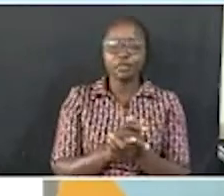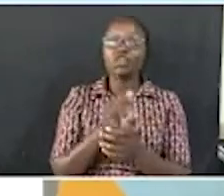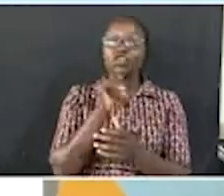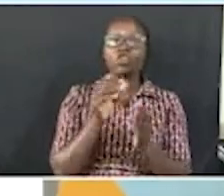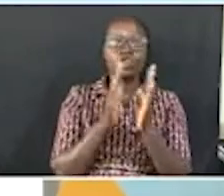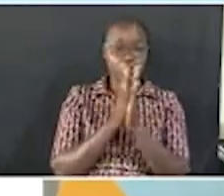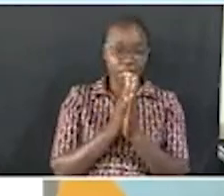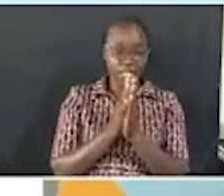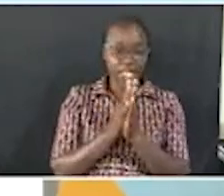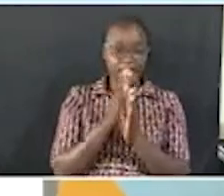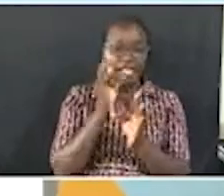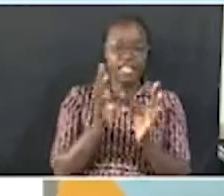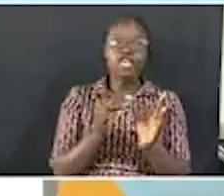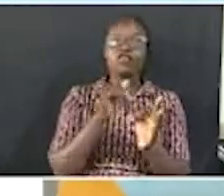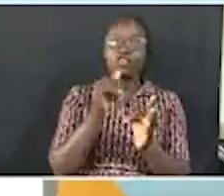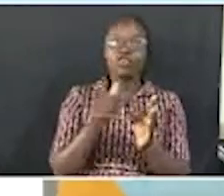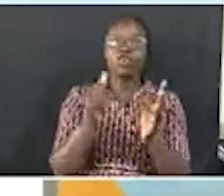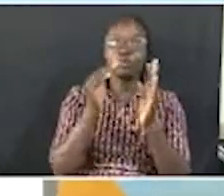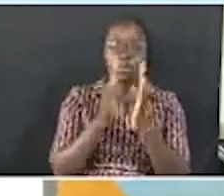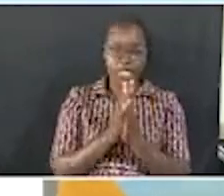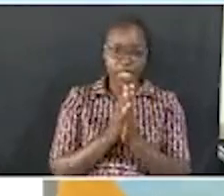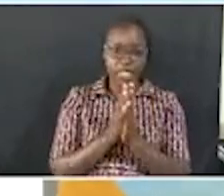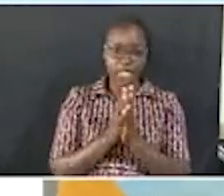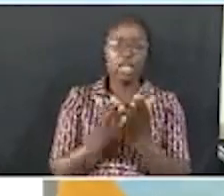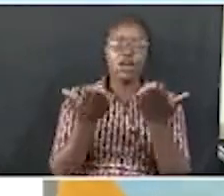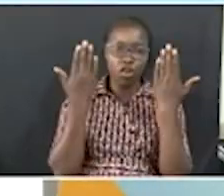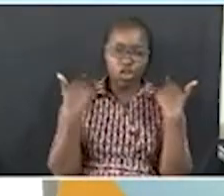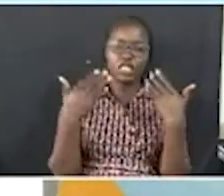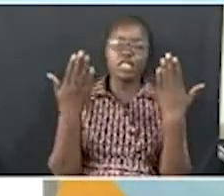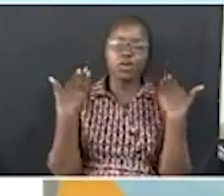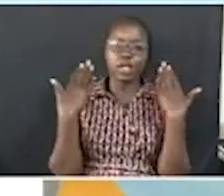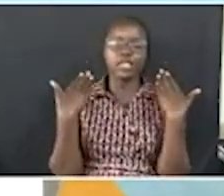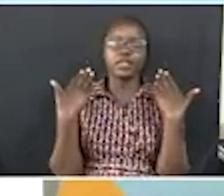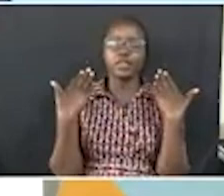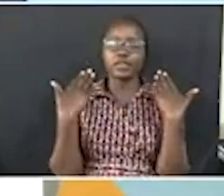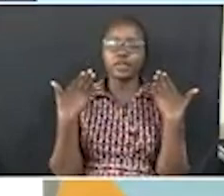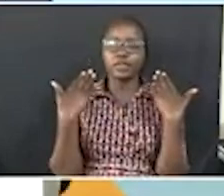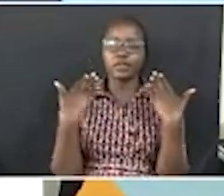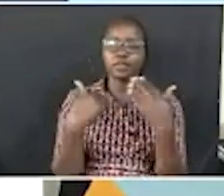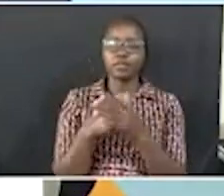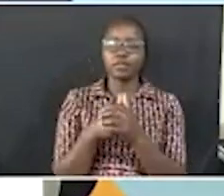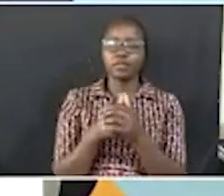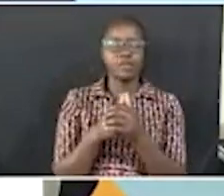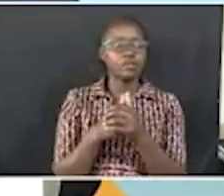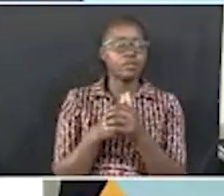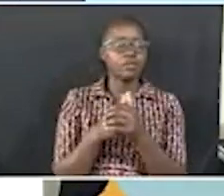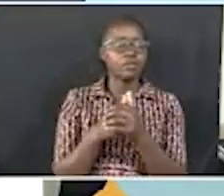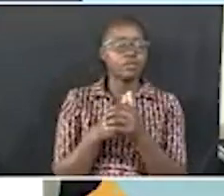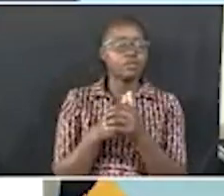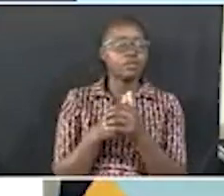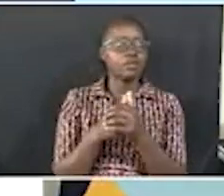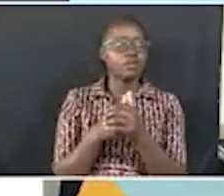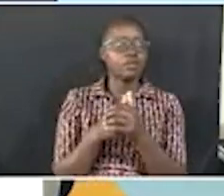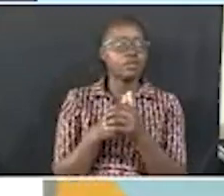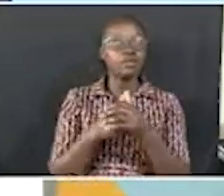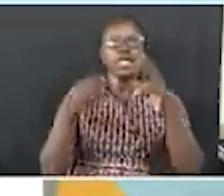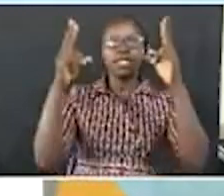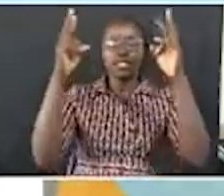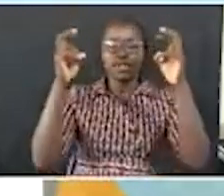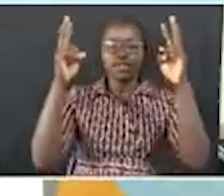Don't pray if you won't pray all the way. The